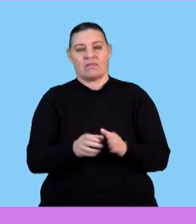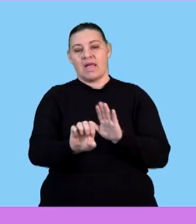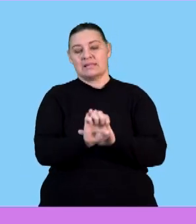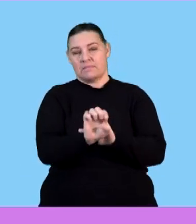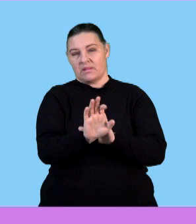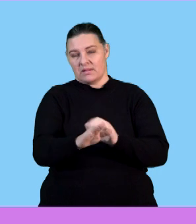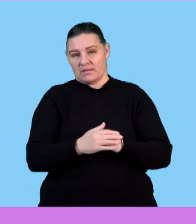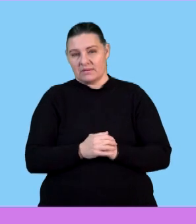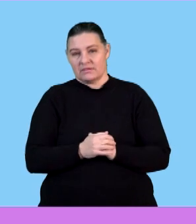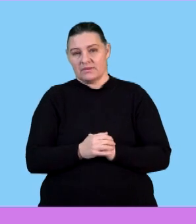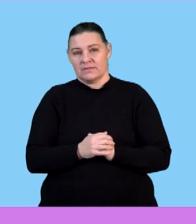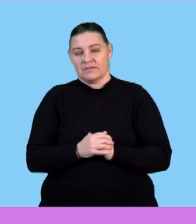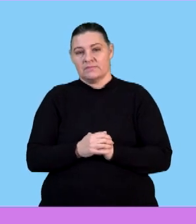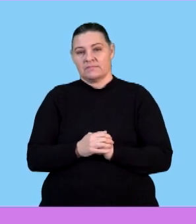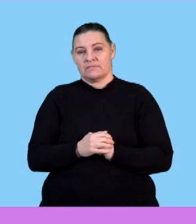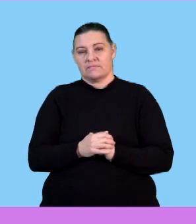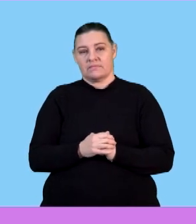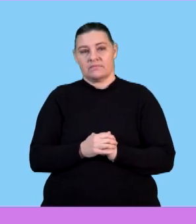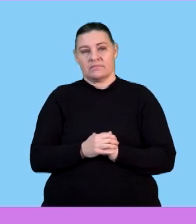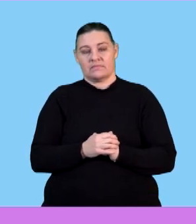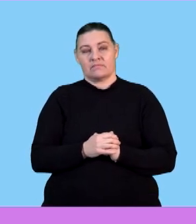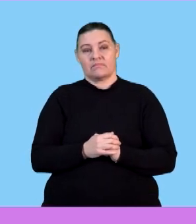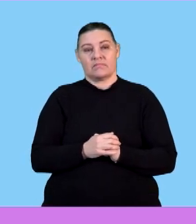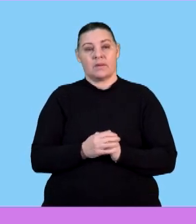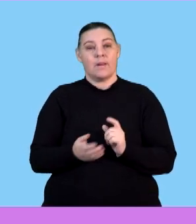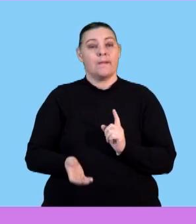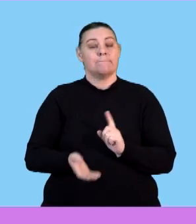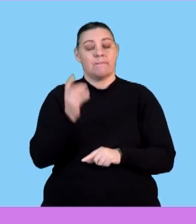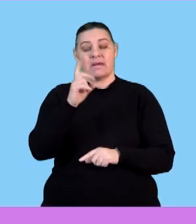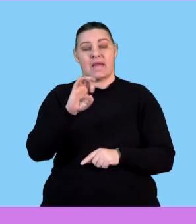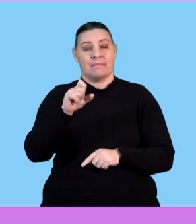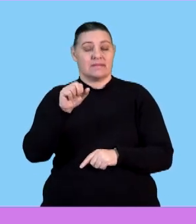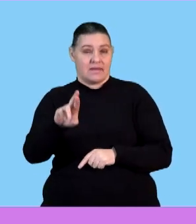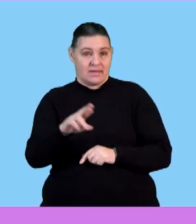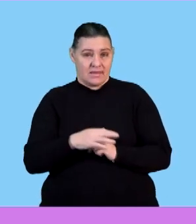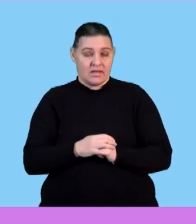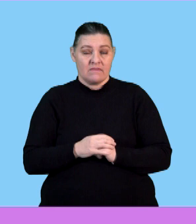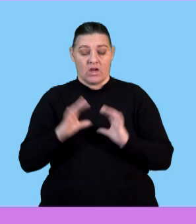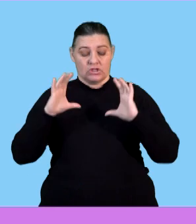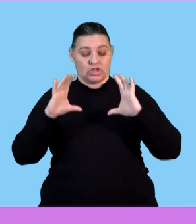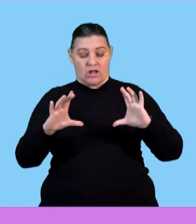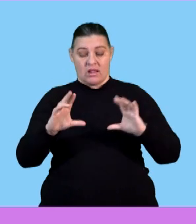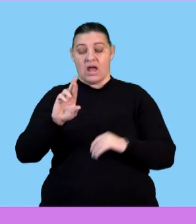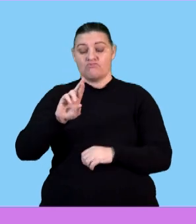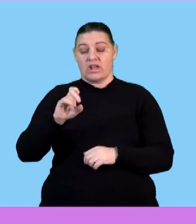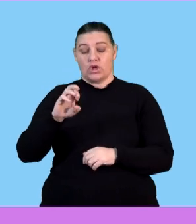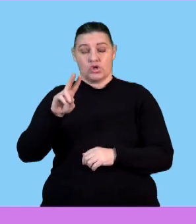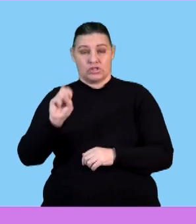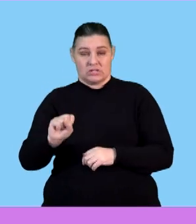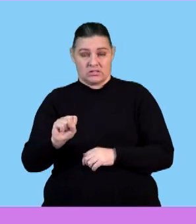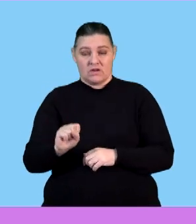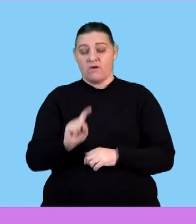example. All right, okay. Finding the diameter now. So if a circle has a